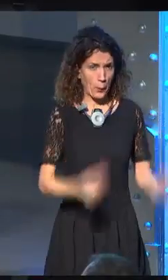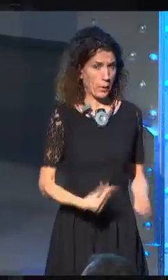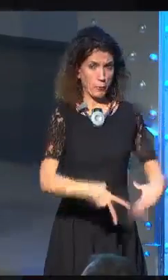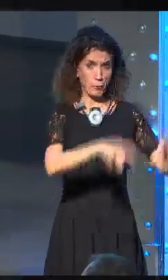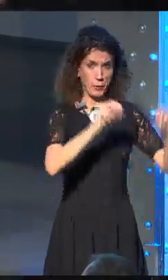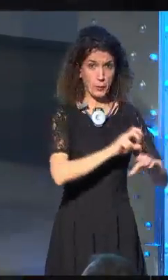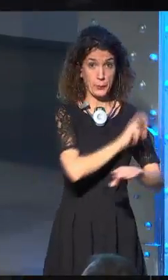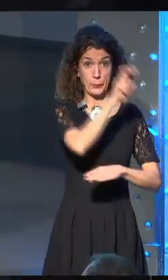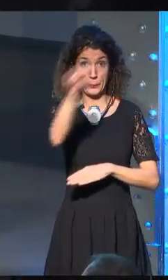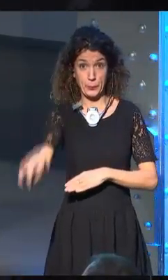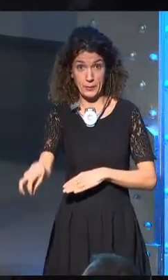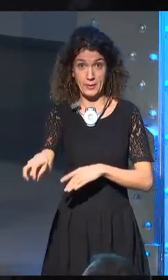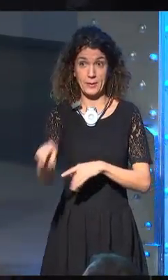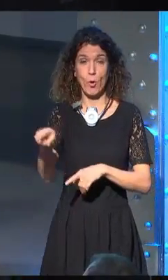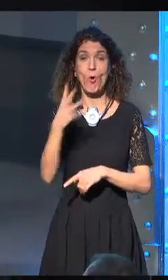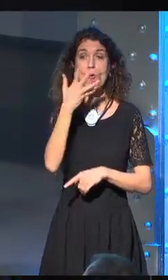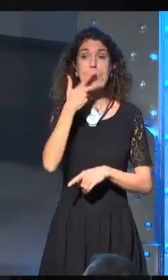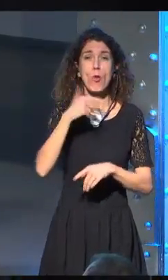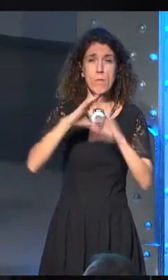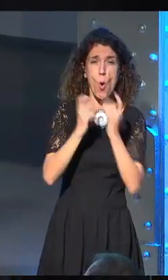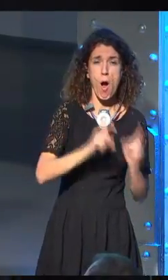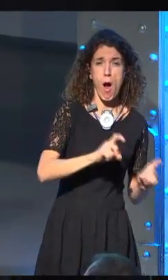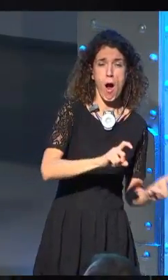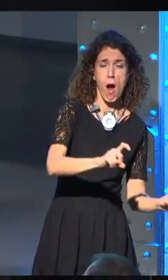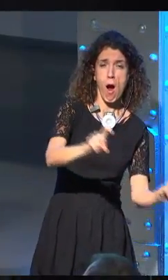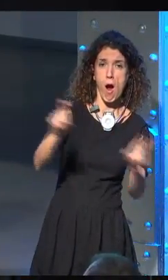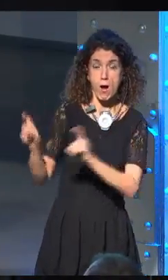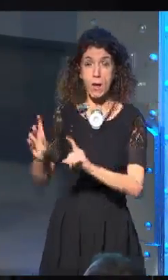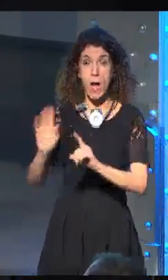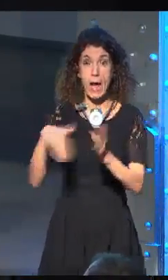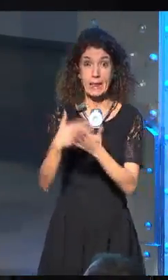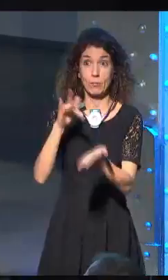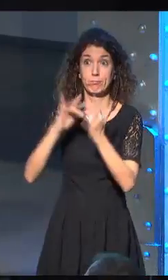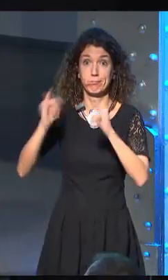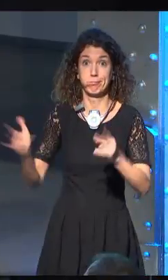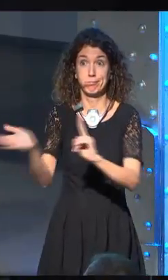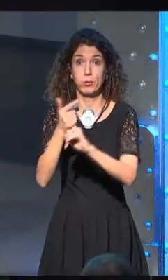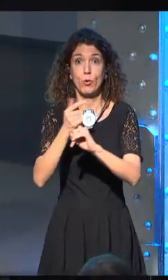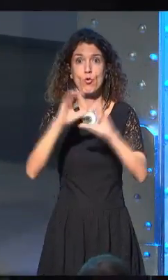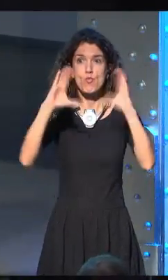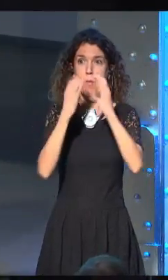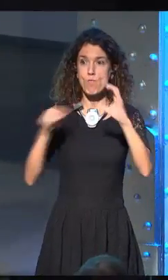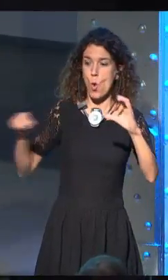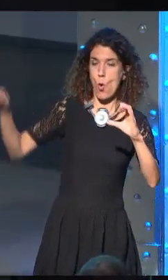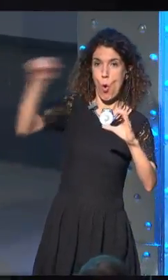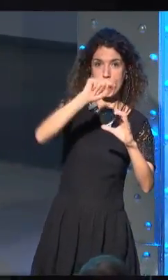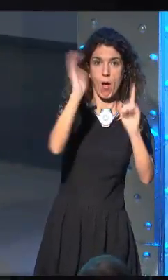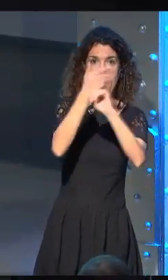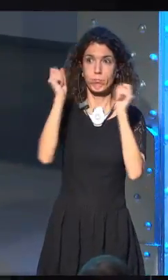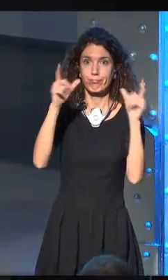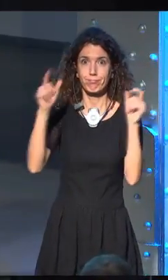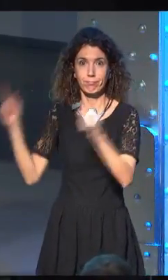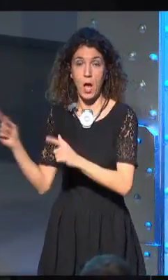on the savannas in Africa in their community, and they started roaming the land and discovering new worlds. They